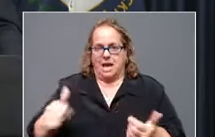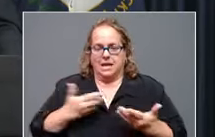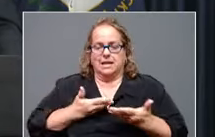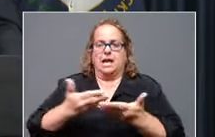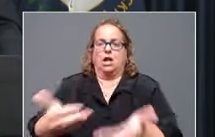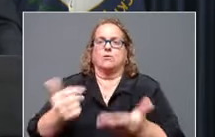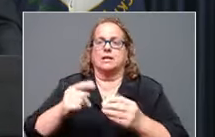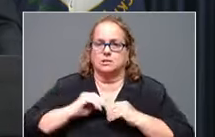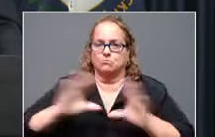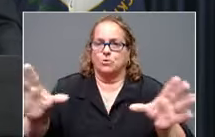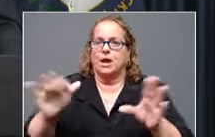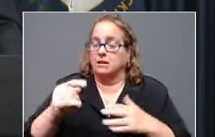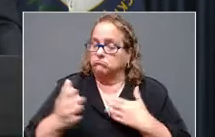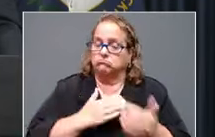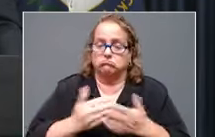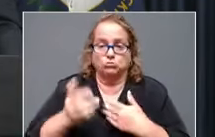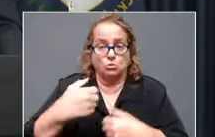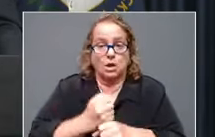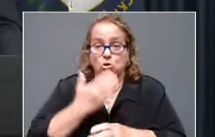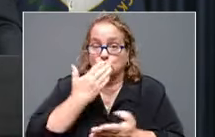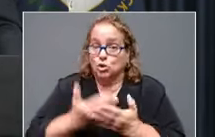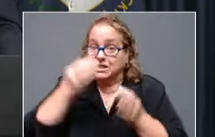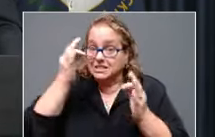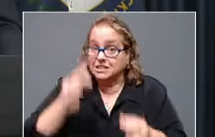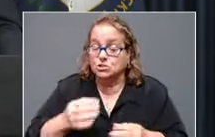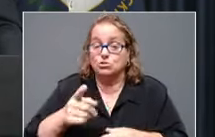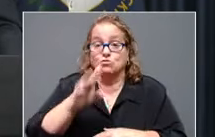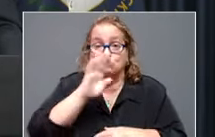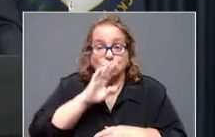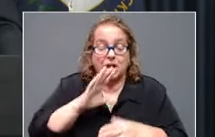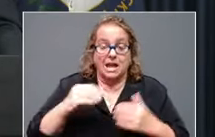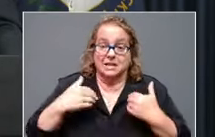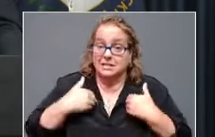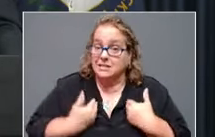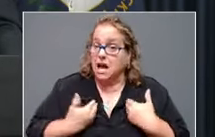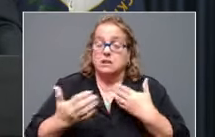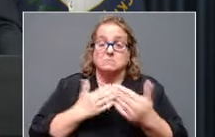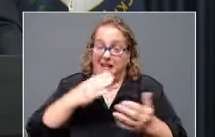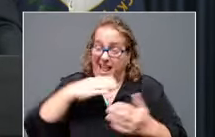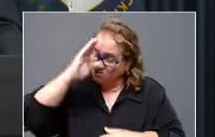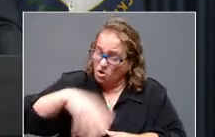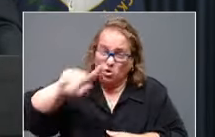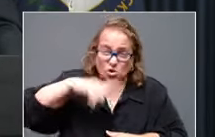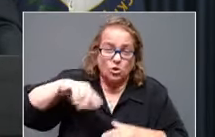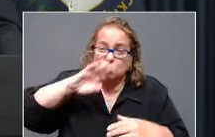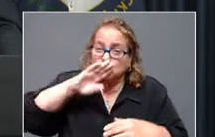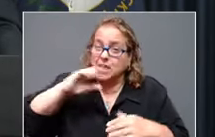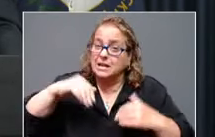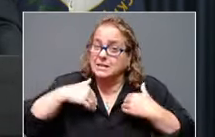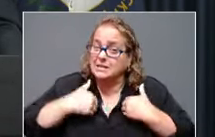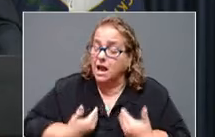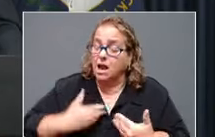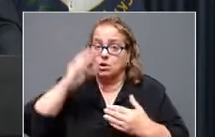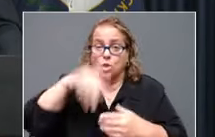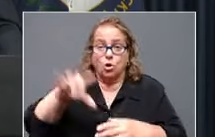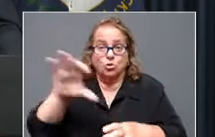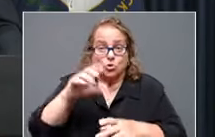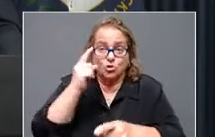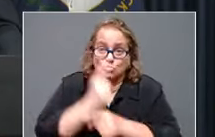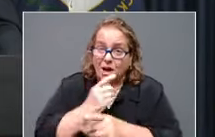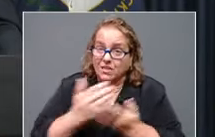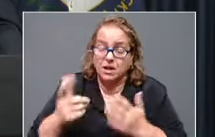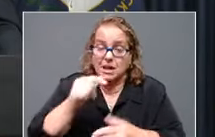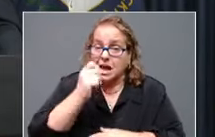us. And if that doesn't get through to you, remember our kids. I've got a child that's not old